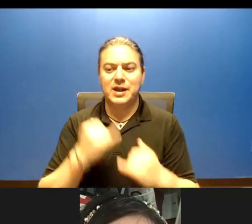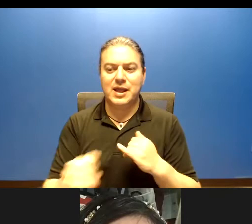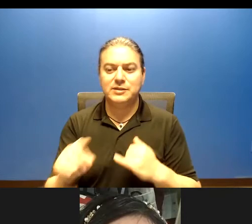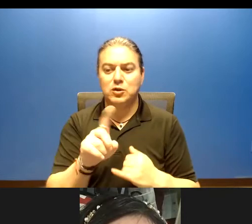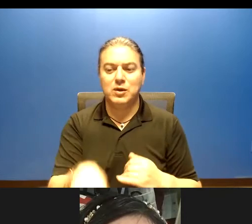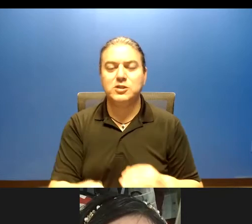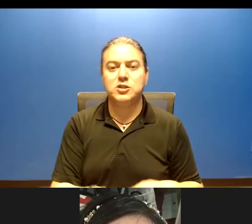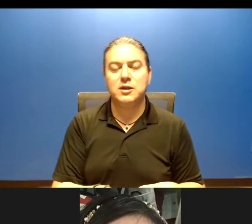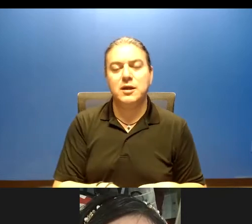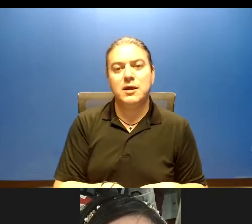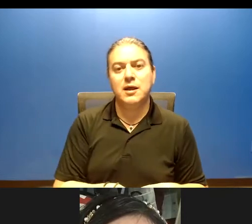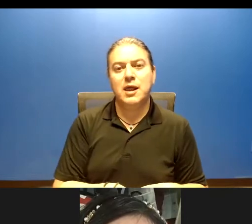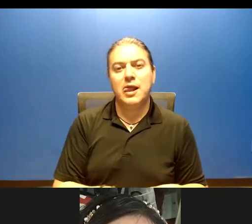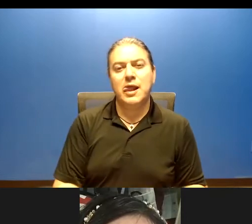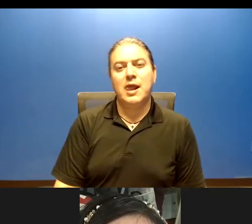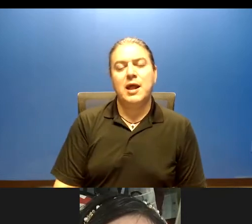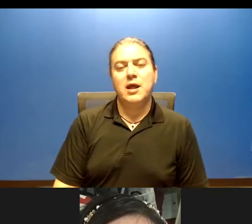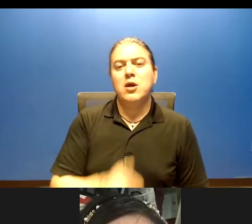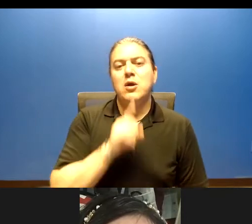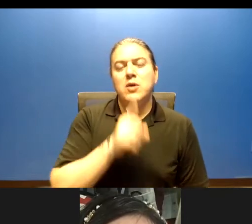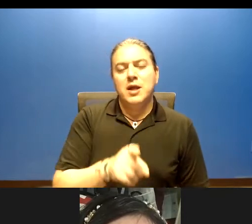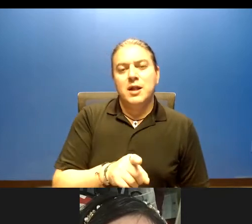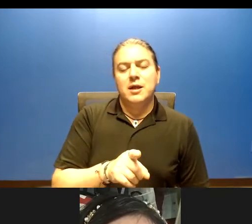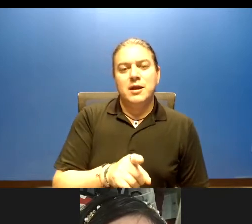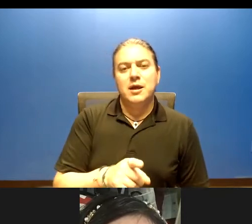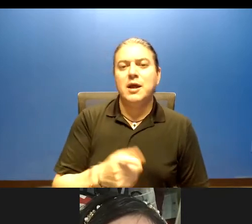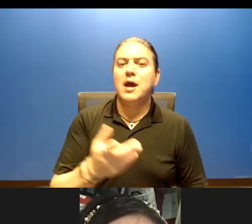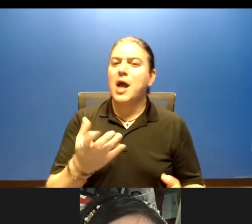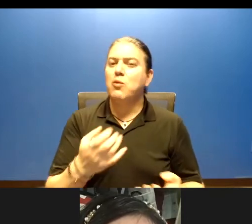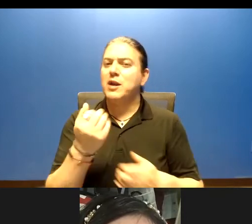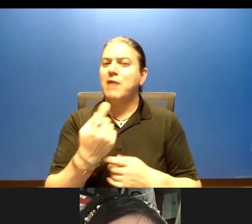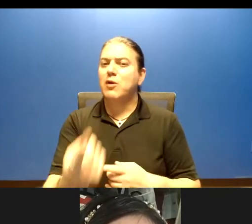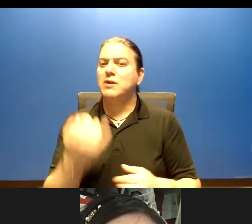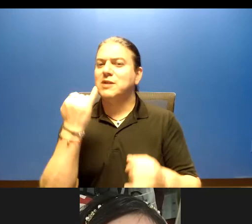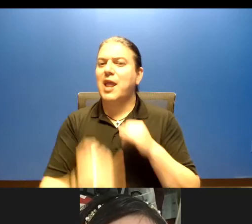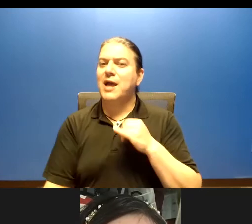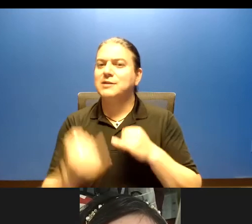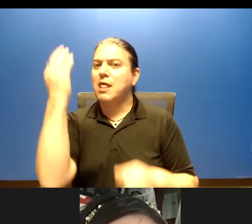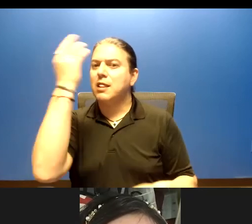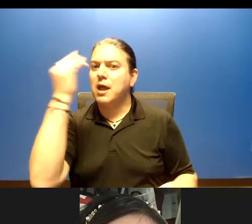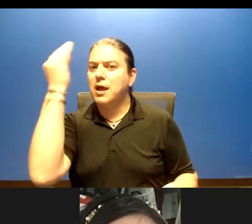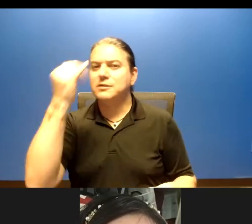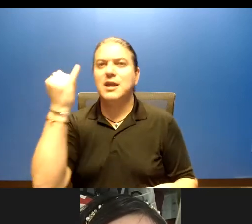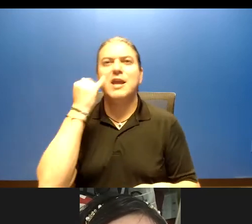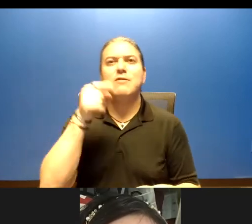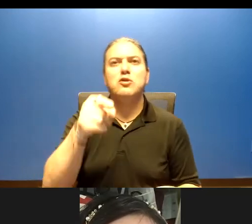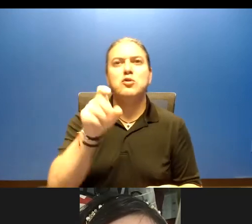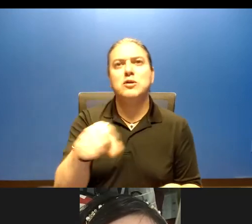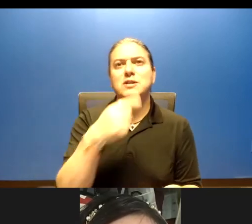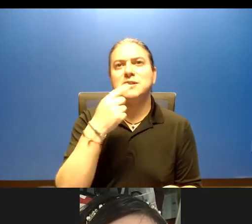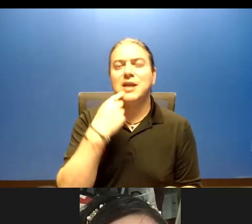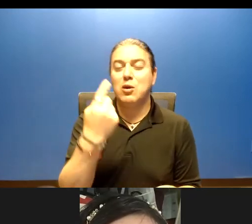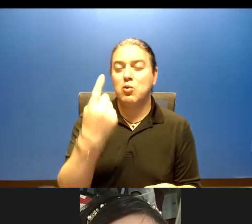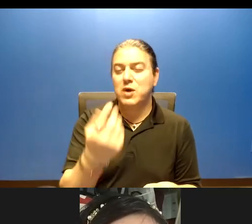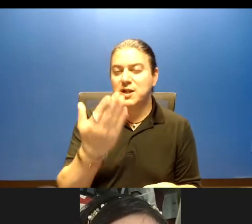is really, I just want to get everybody's last thoughts. If you could say one thing to all of our